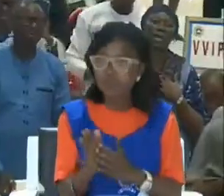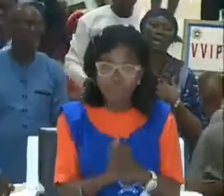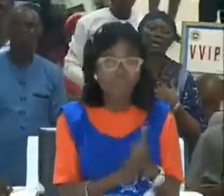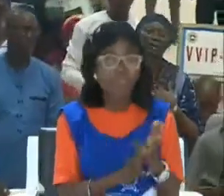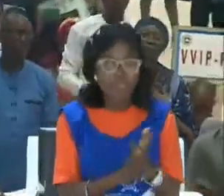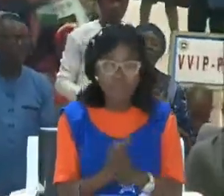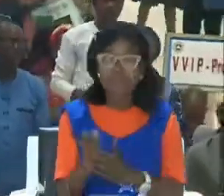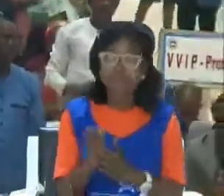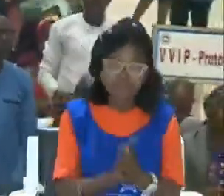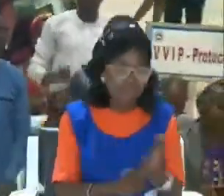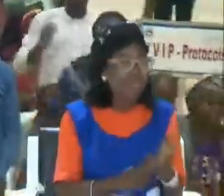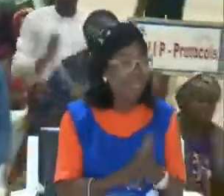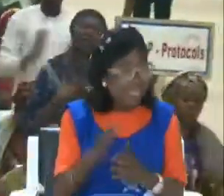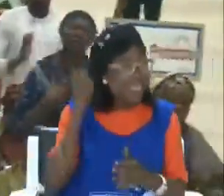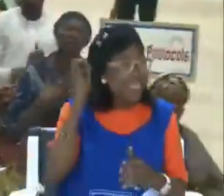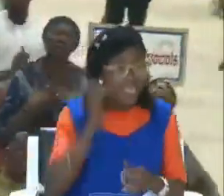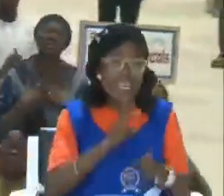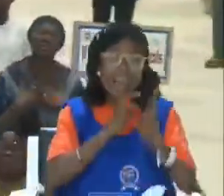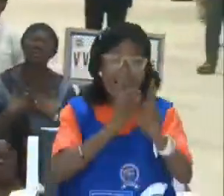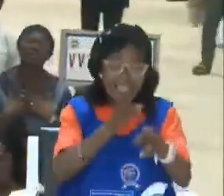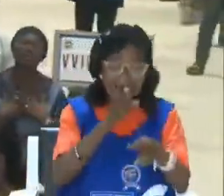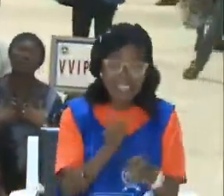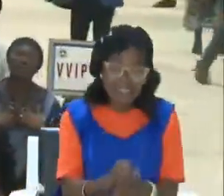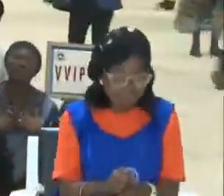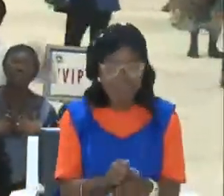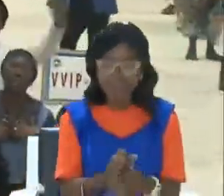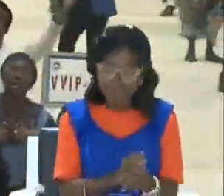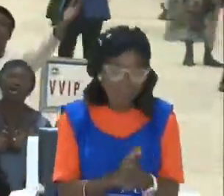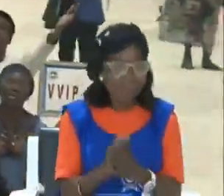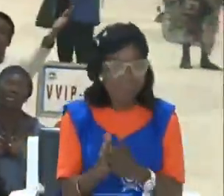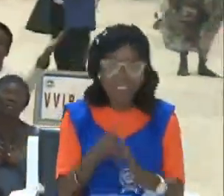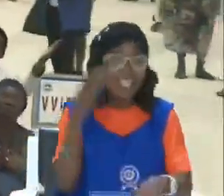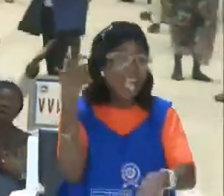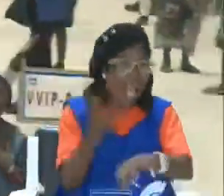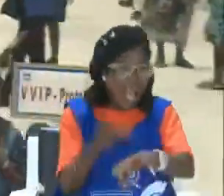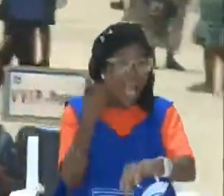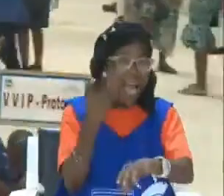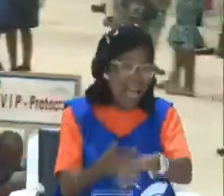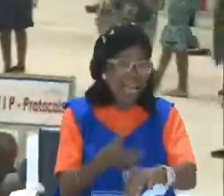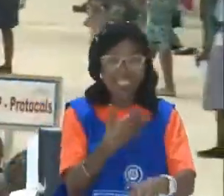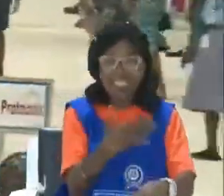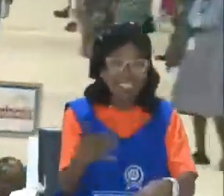He answers hard prayers.